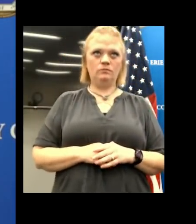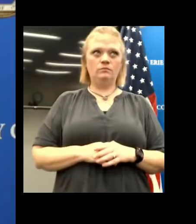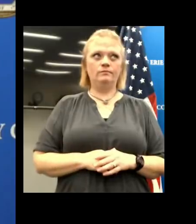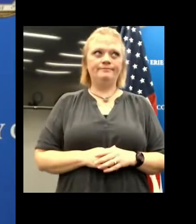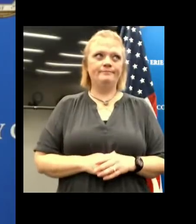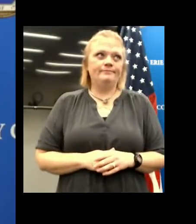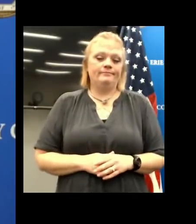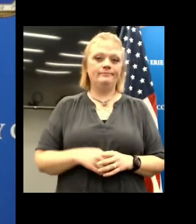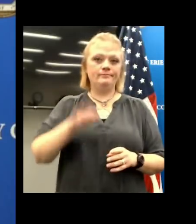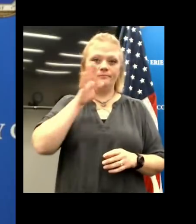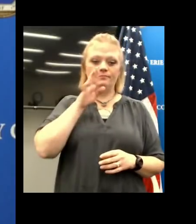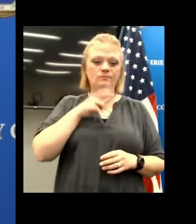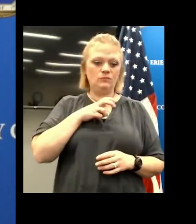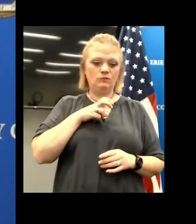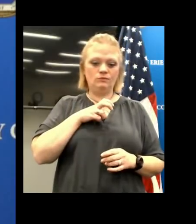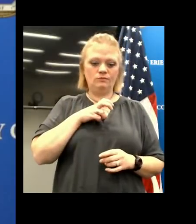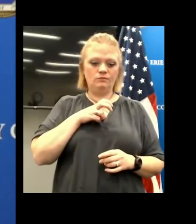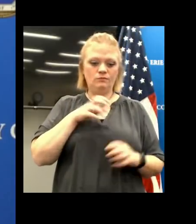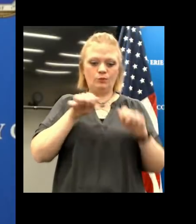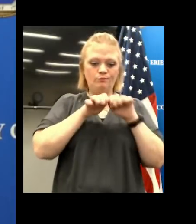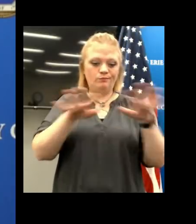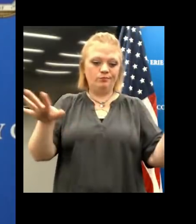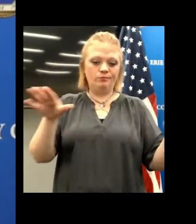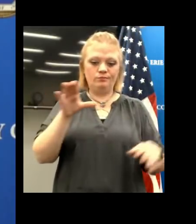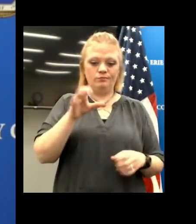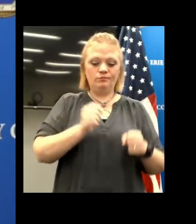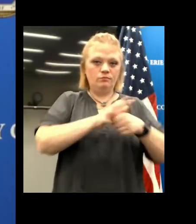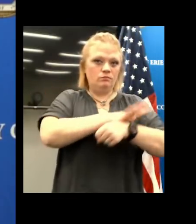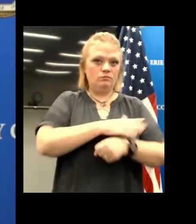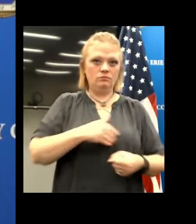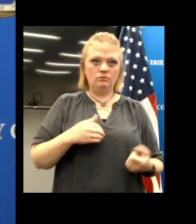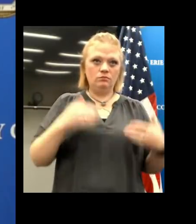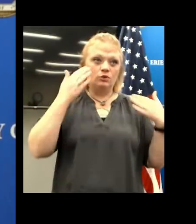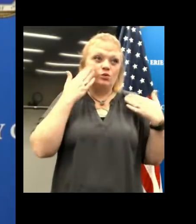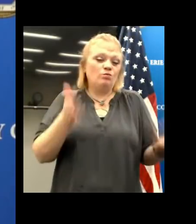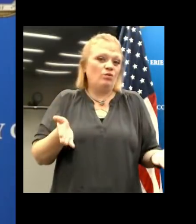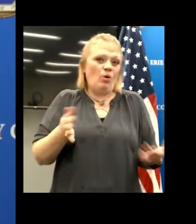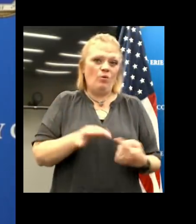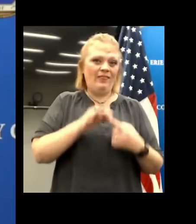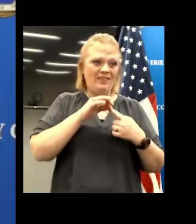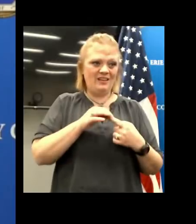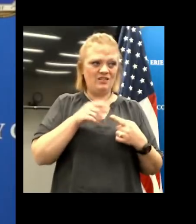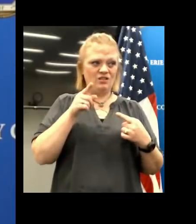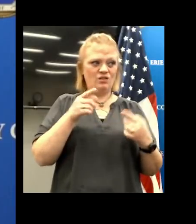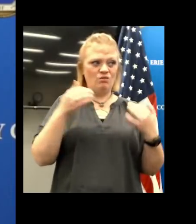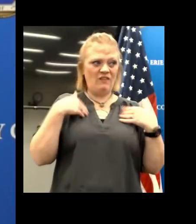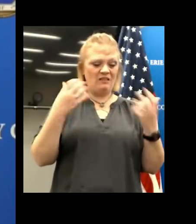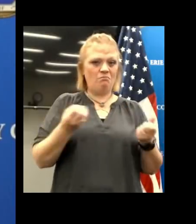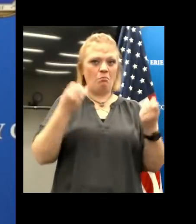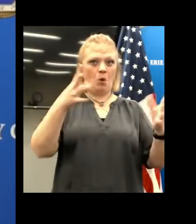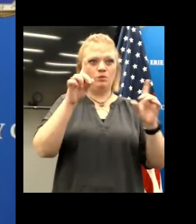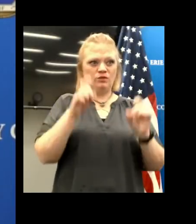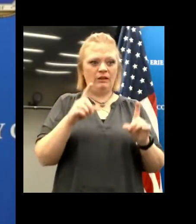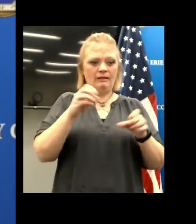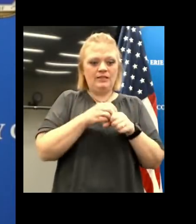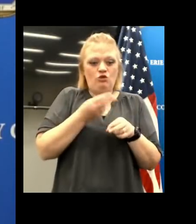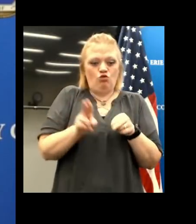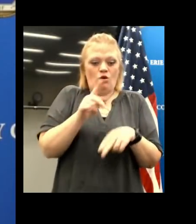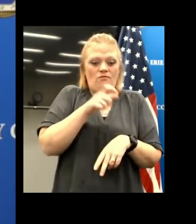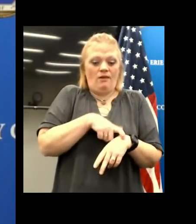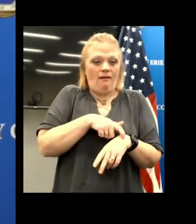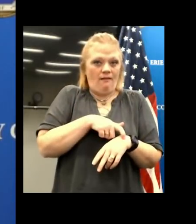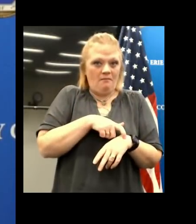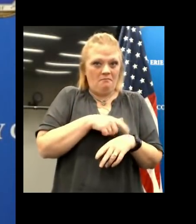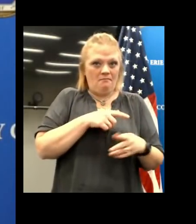It's just going to transmit COVID. And you don't know unless you have had multiple tests in a short time